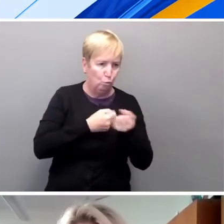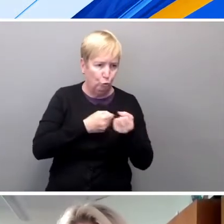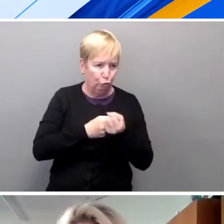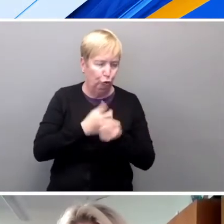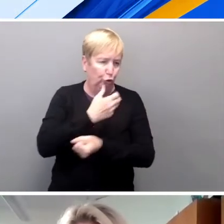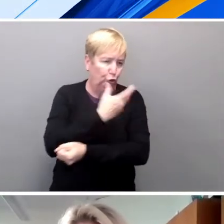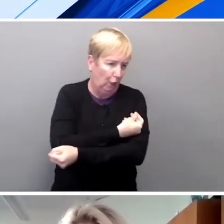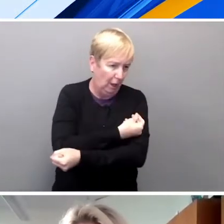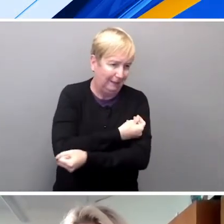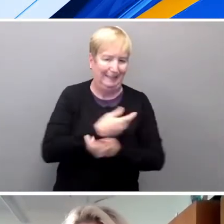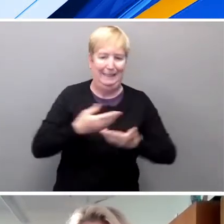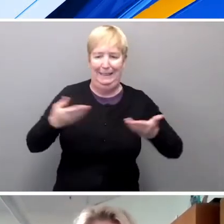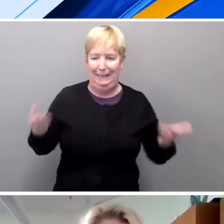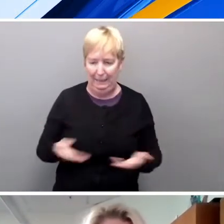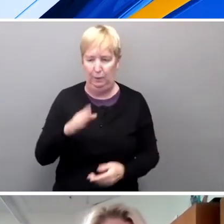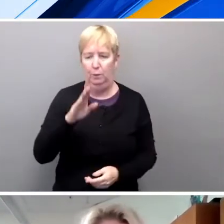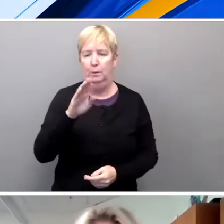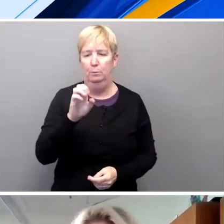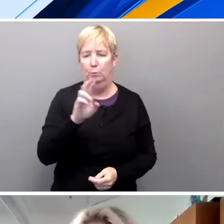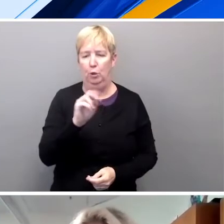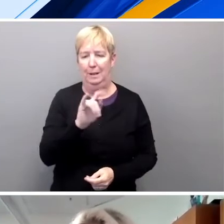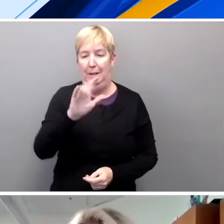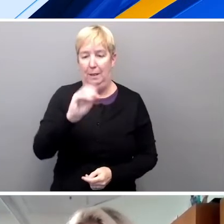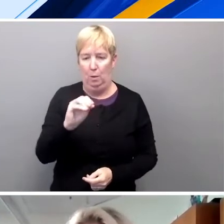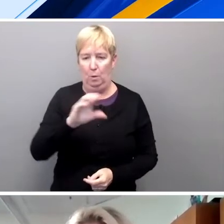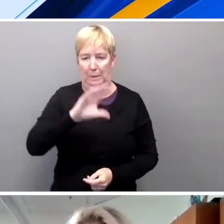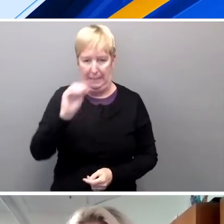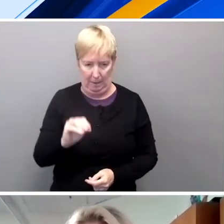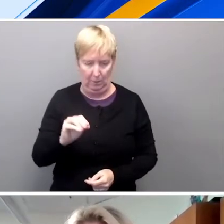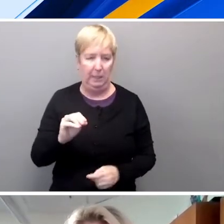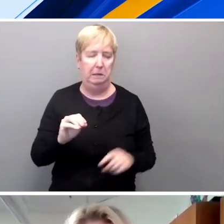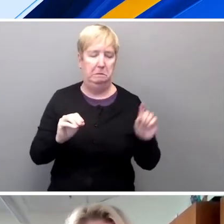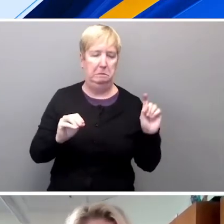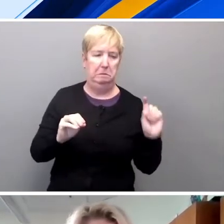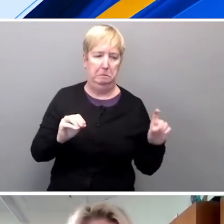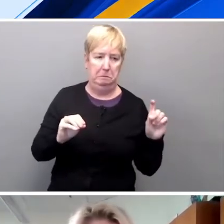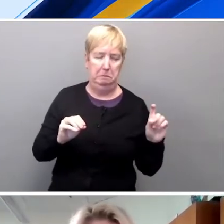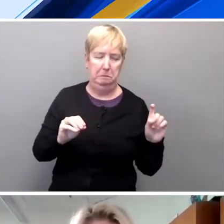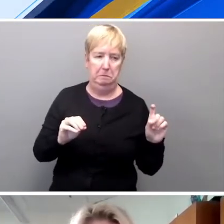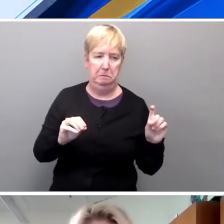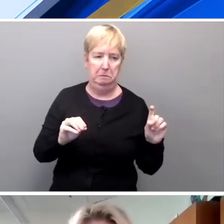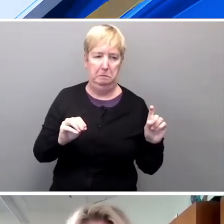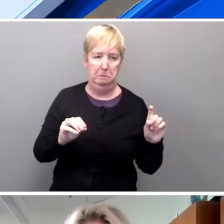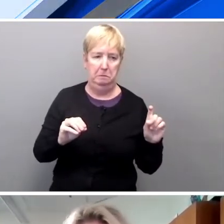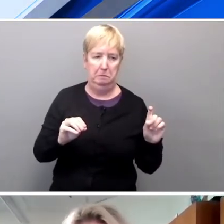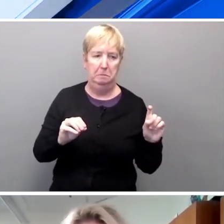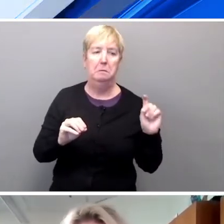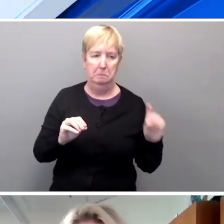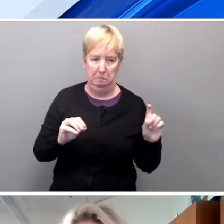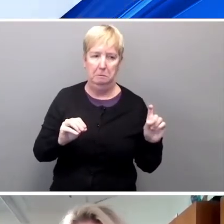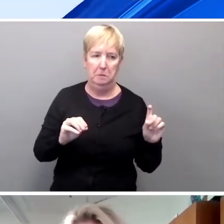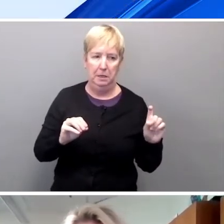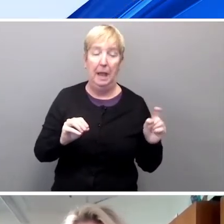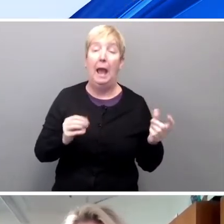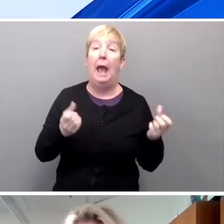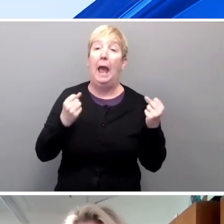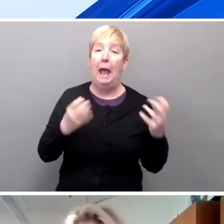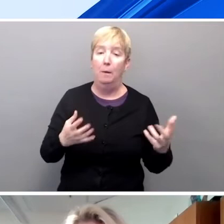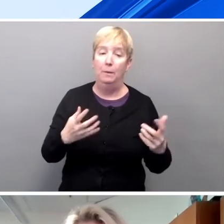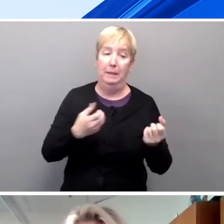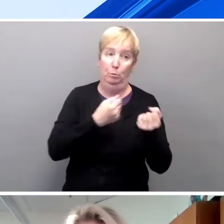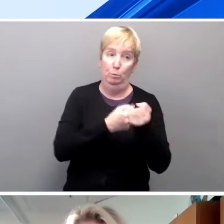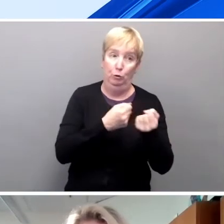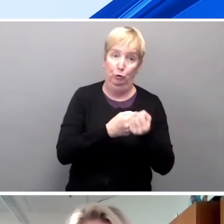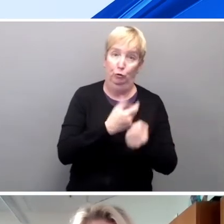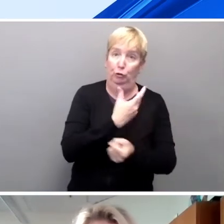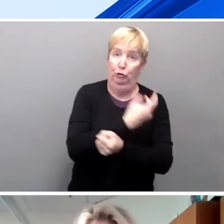in Bernalillo County. Oh, wait, let me go to Bernalillo County. It switched on me. The exact number of booster